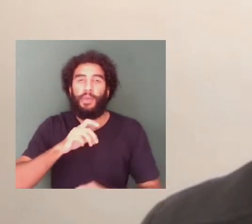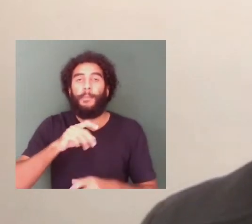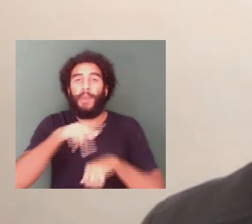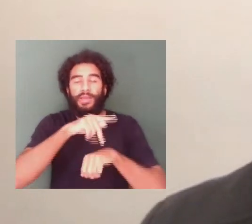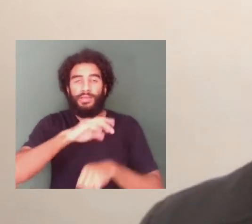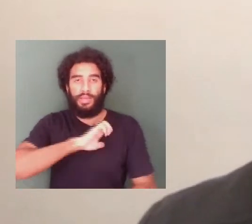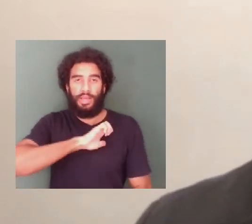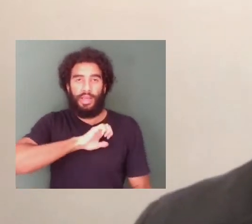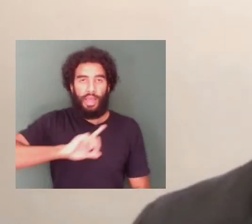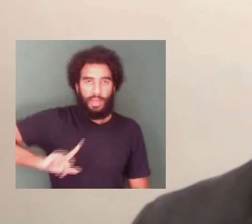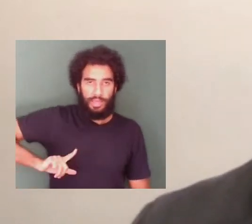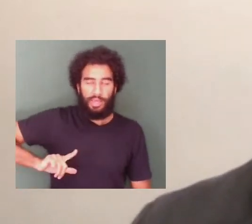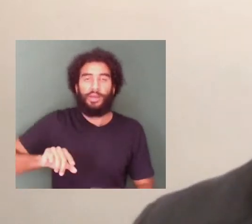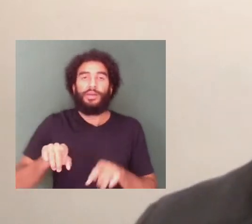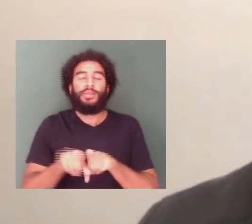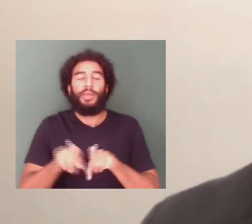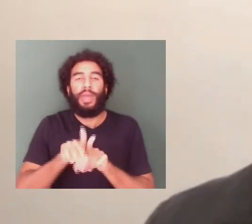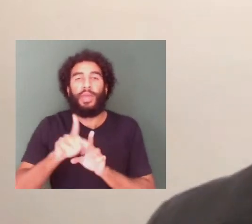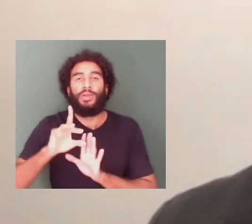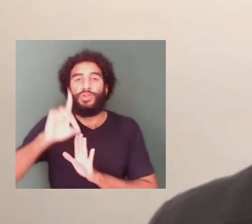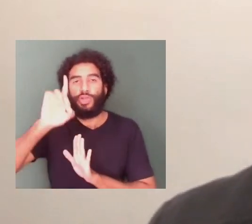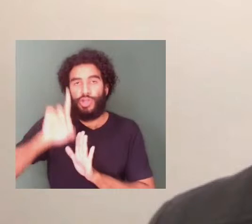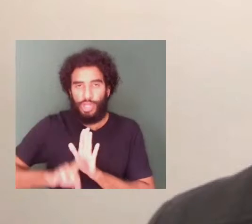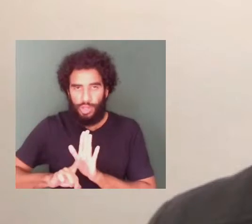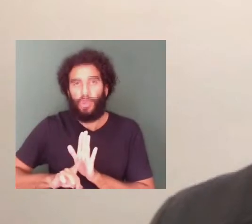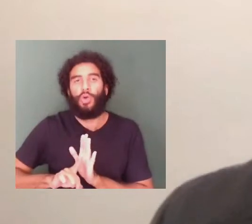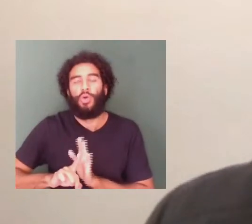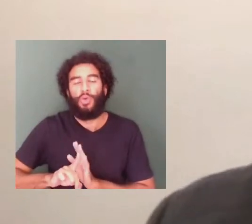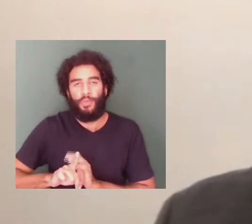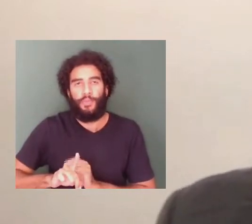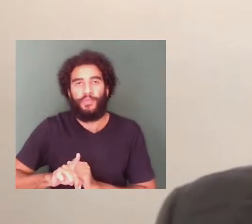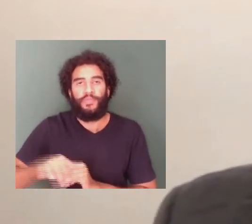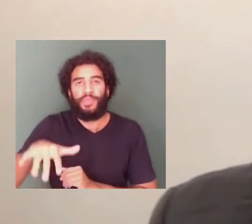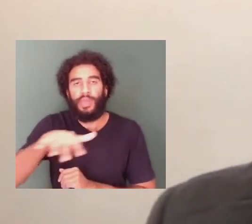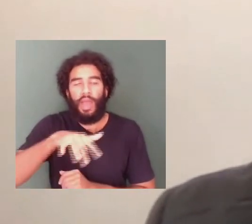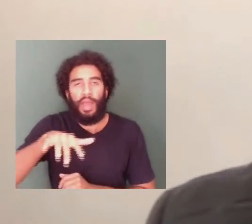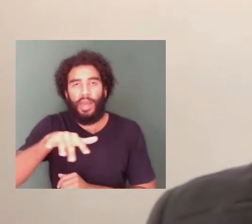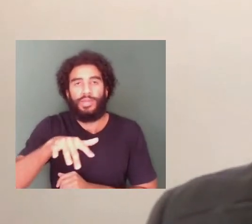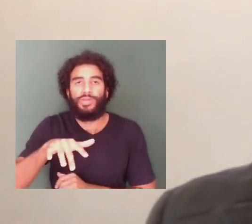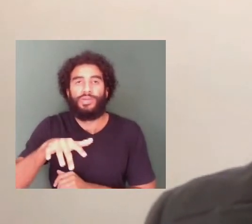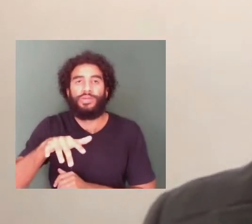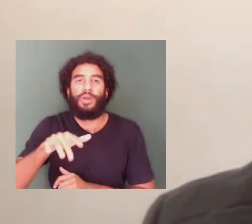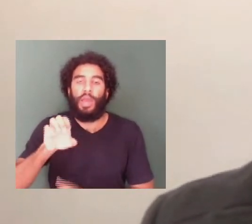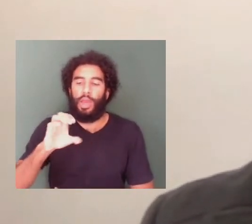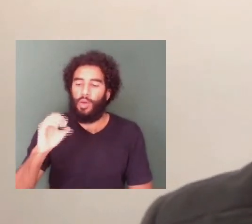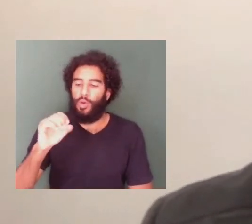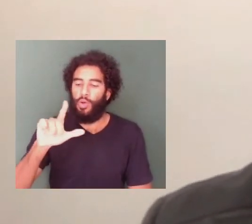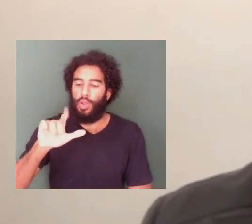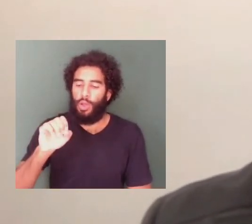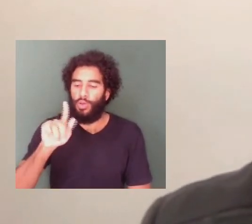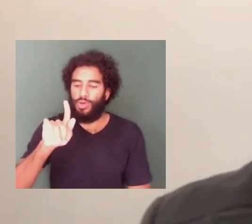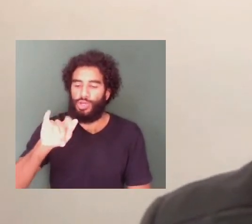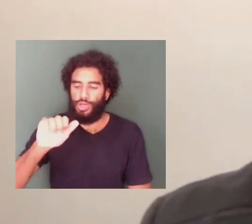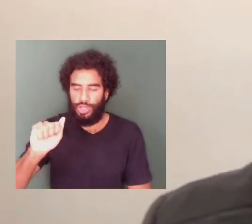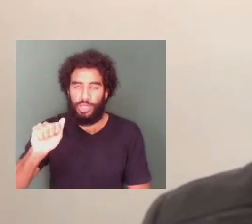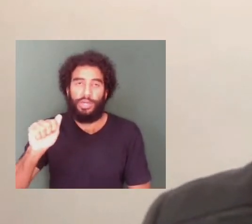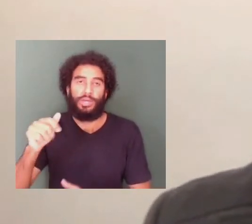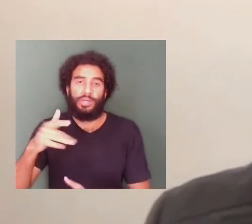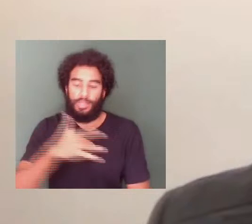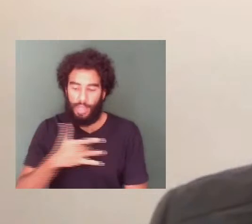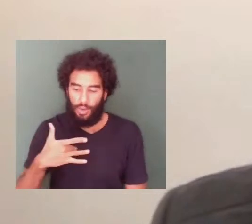works in the Medical Nutrition Institute Dr.